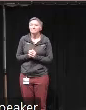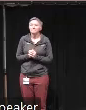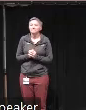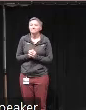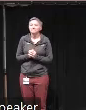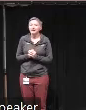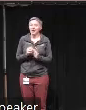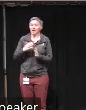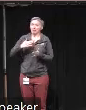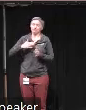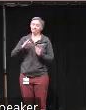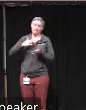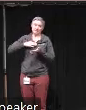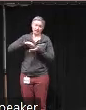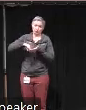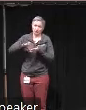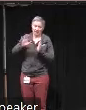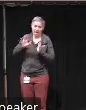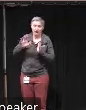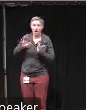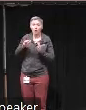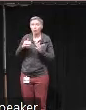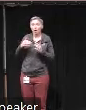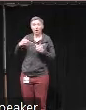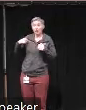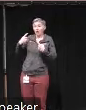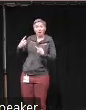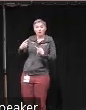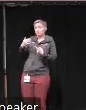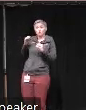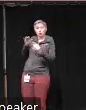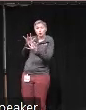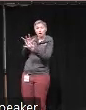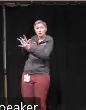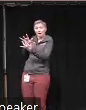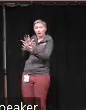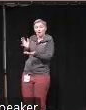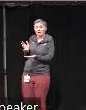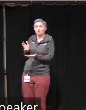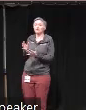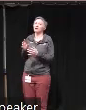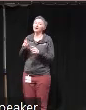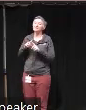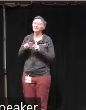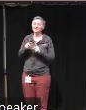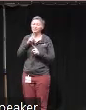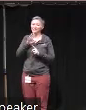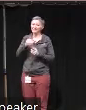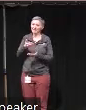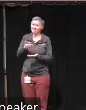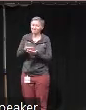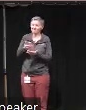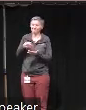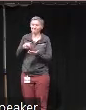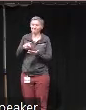for my excuse, I guess I didn't have enough contact with them, but it's also a reflection of how we have